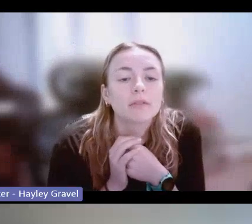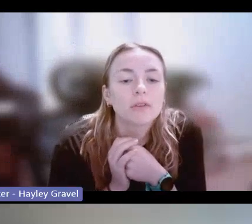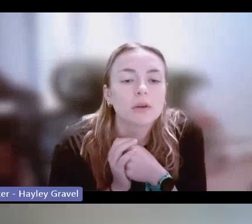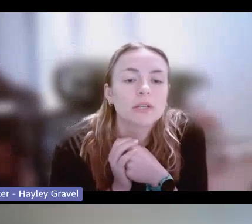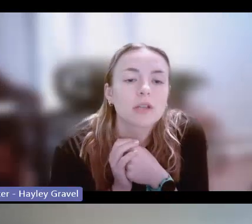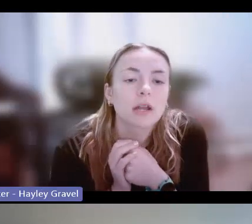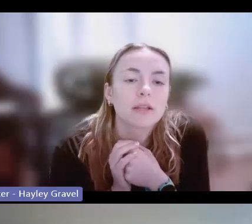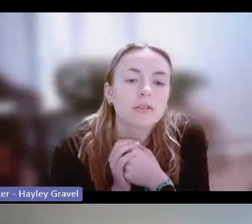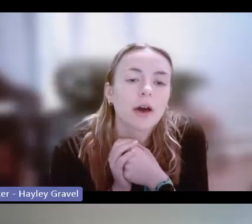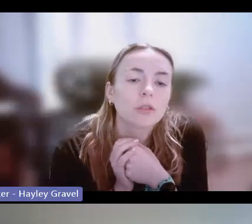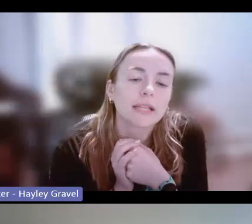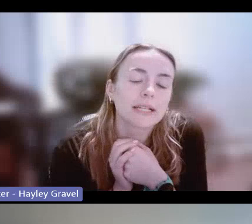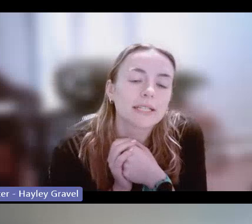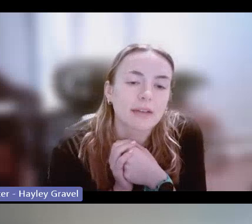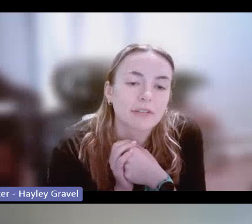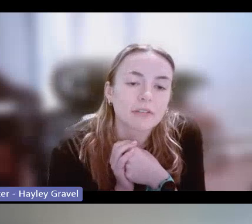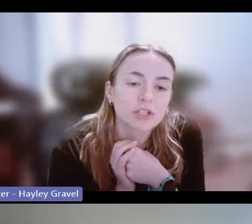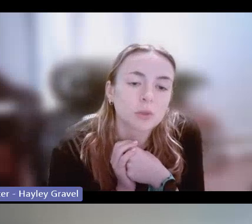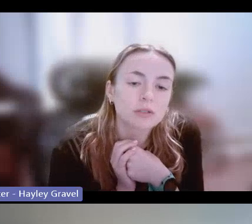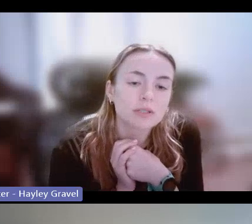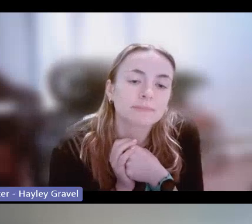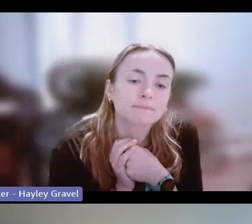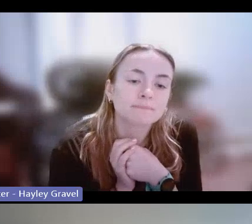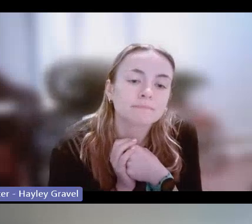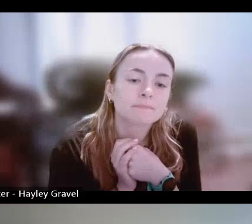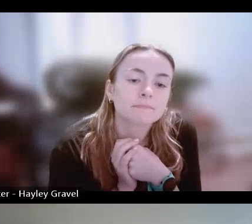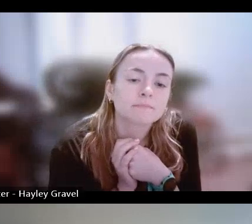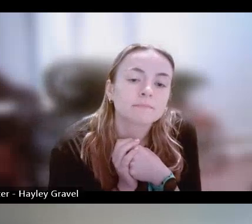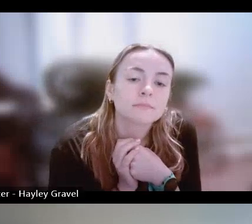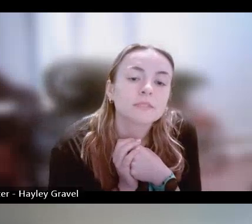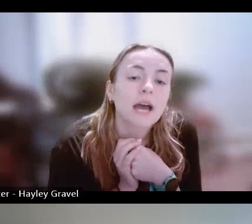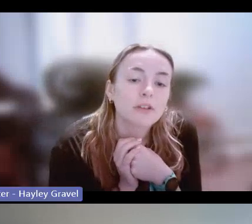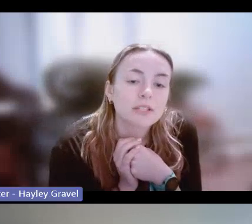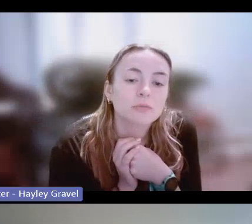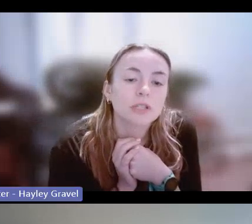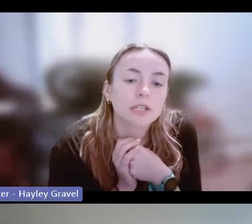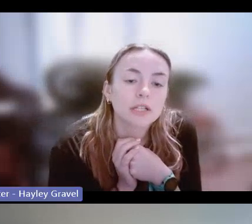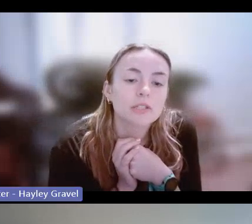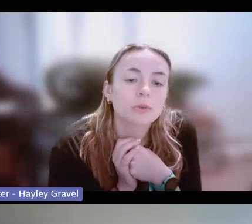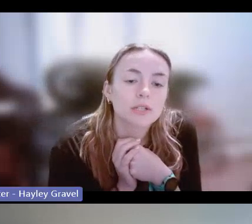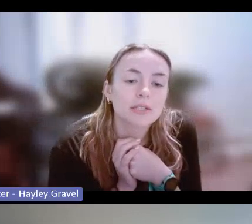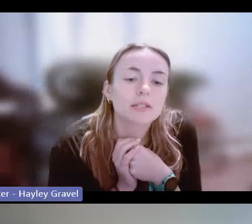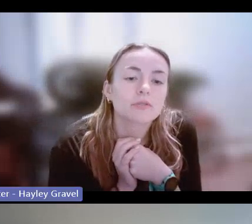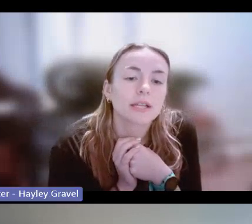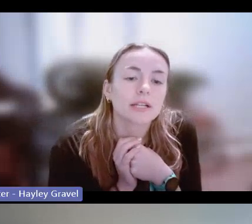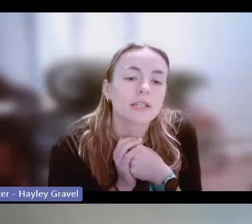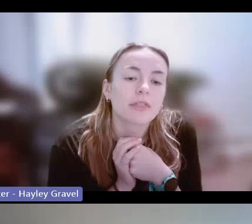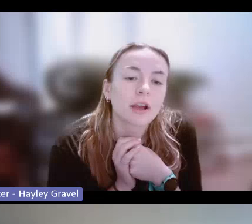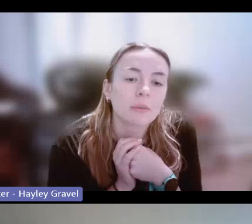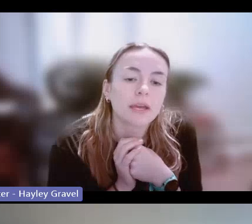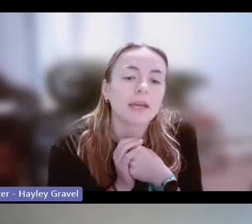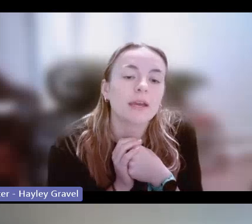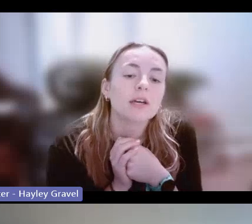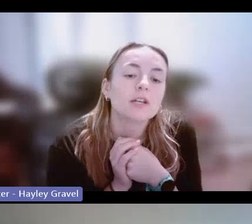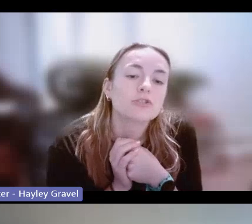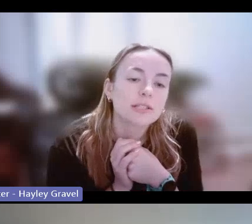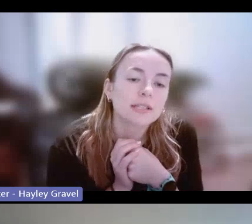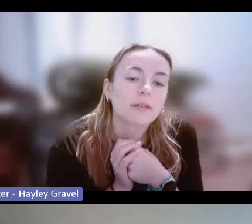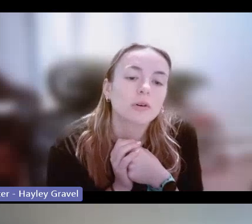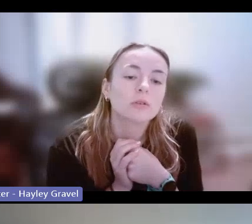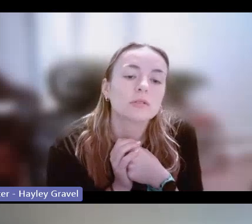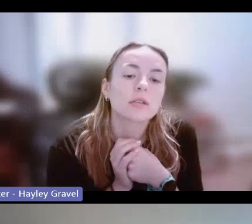So my lit review is on mental health related to deaf individuals. I found some really good sources related to